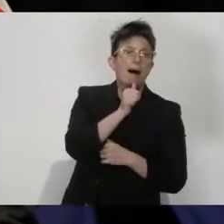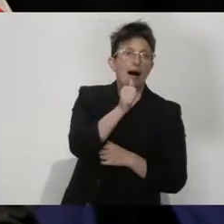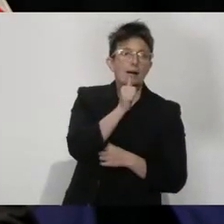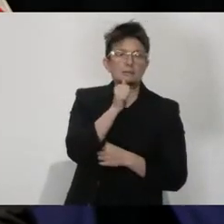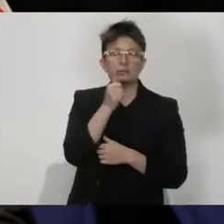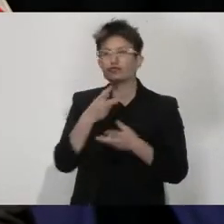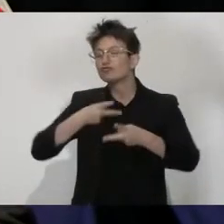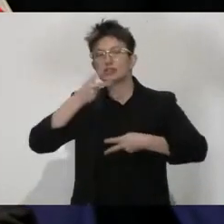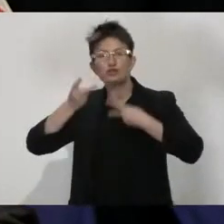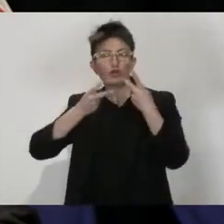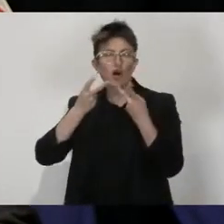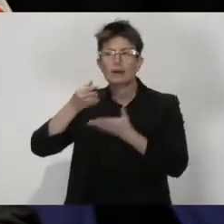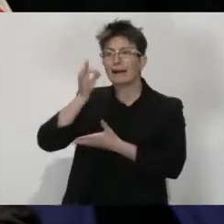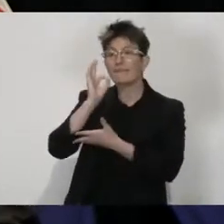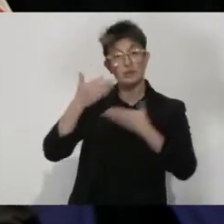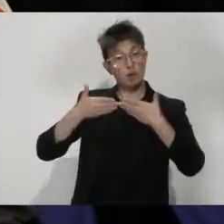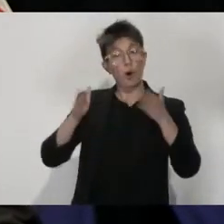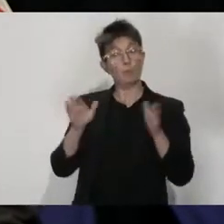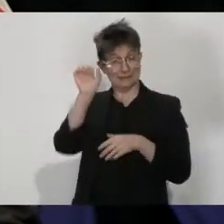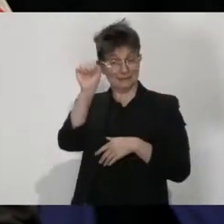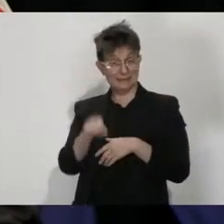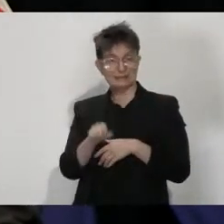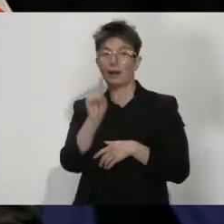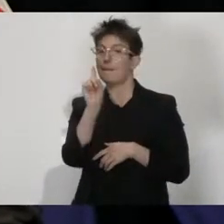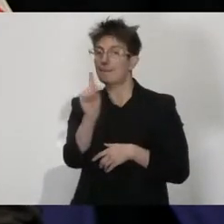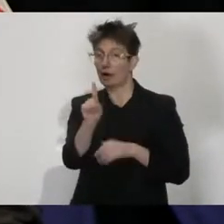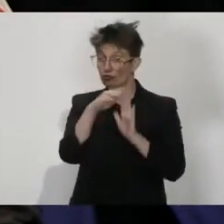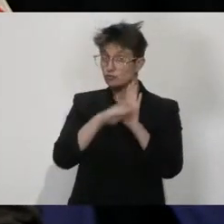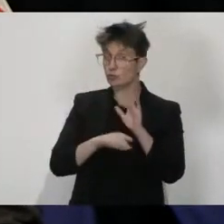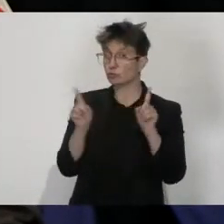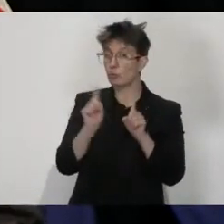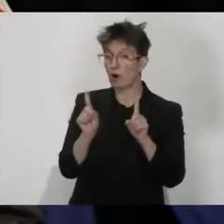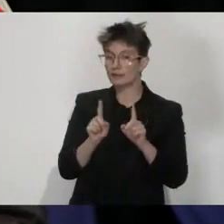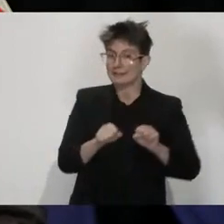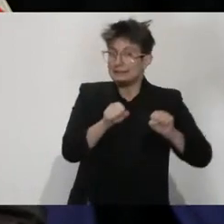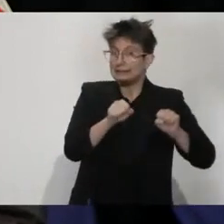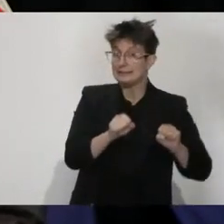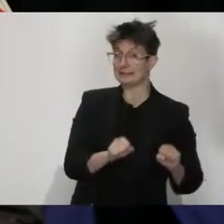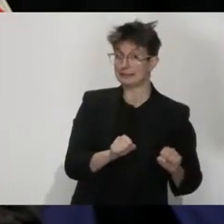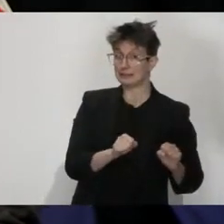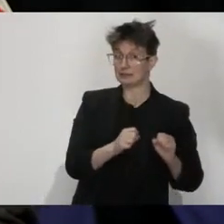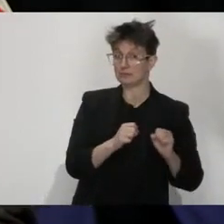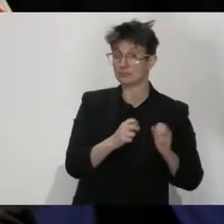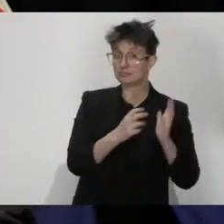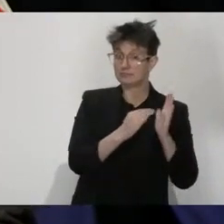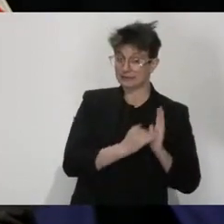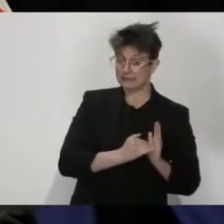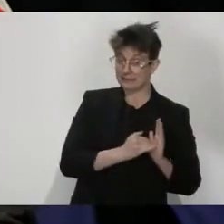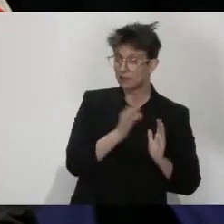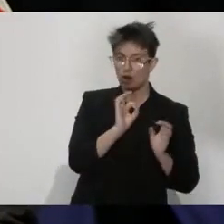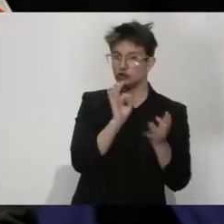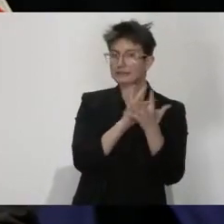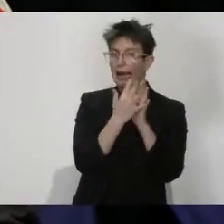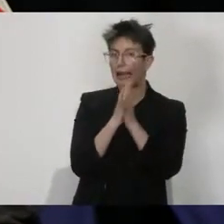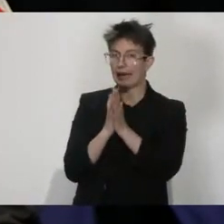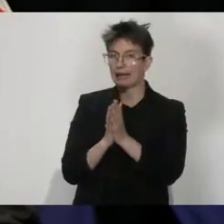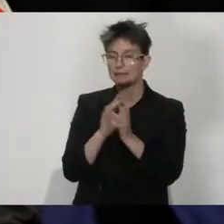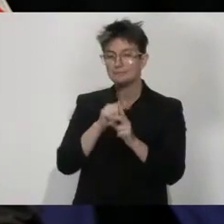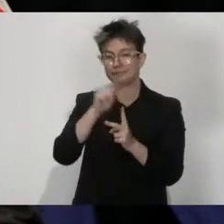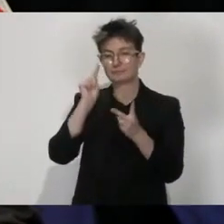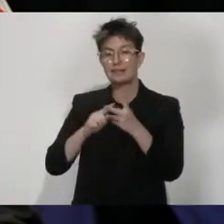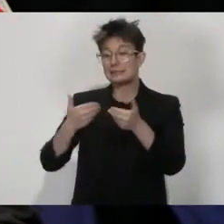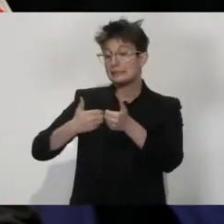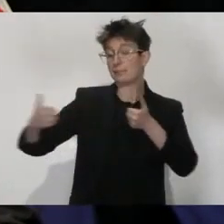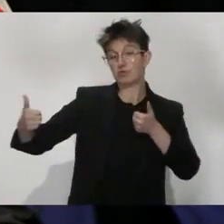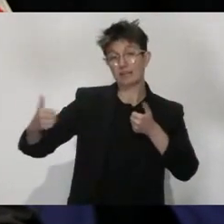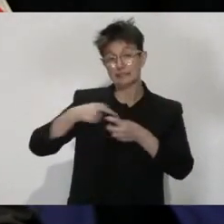S's: seated, separated, and single server. There can be up to 100 people in a venue, but it's limited to